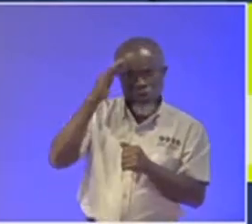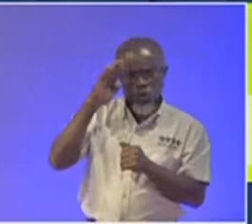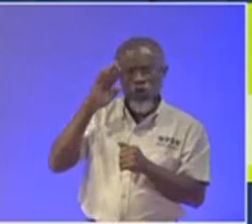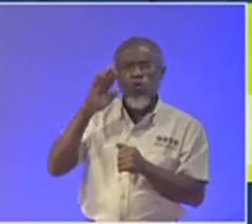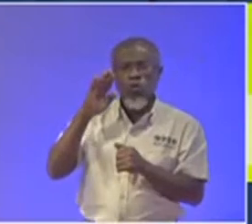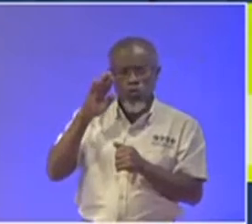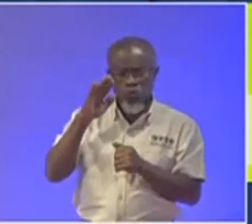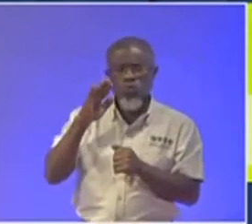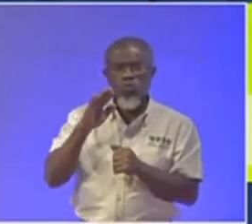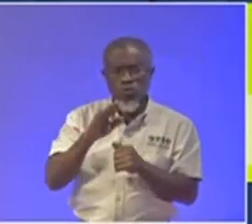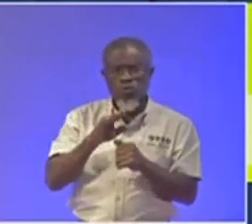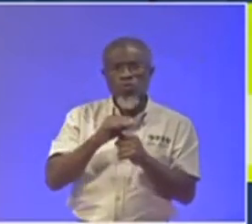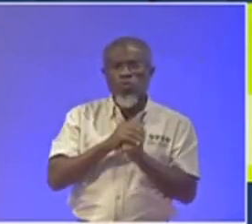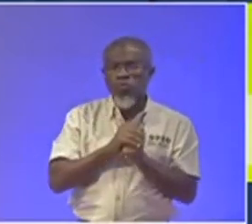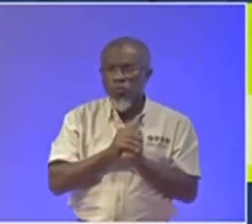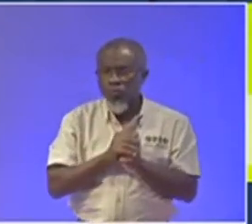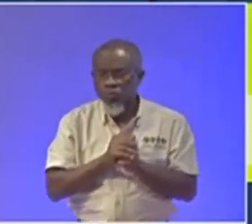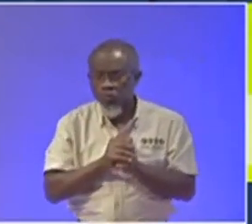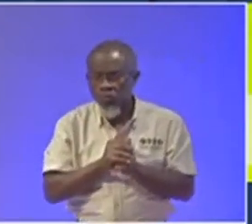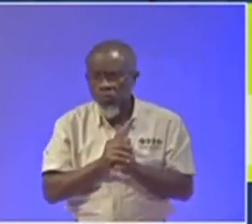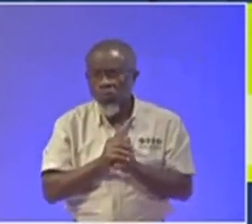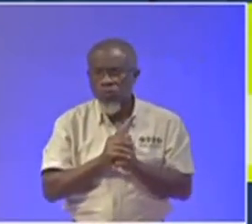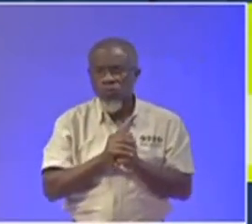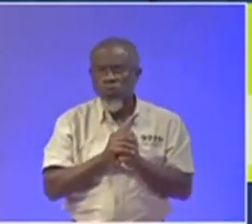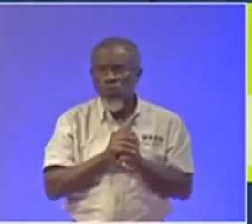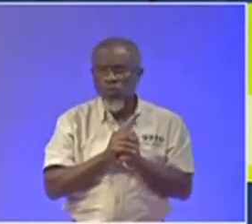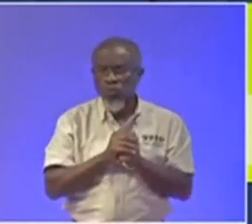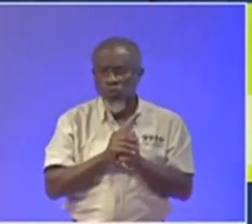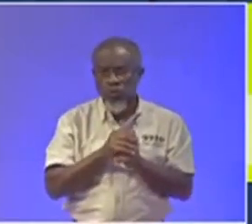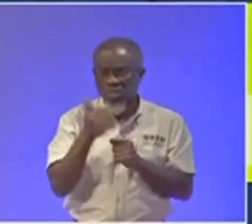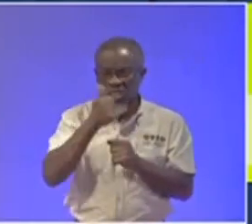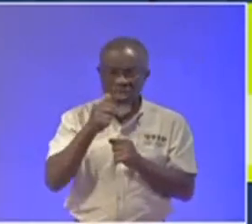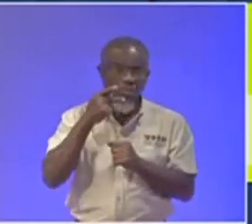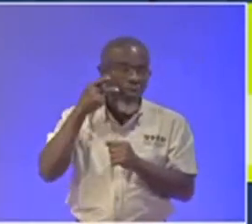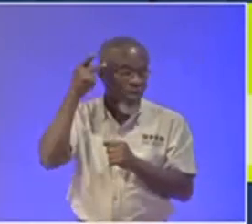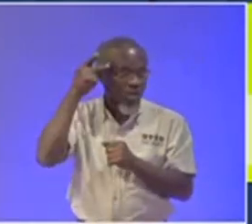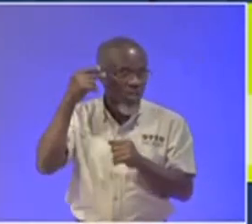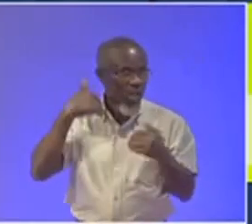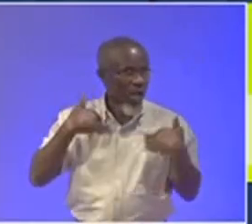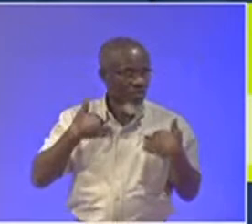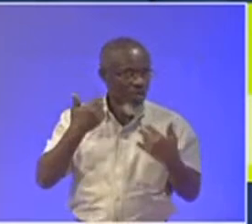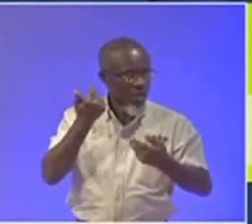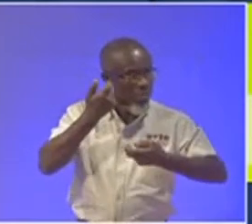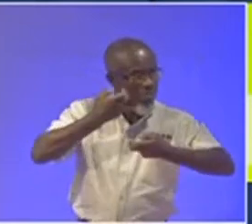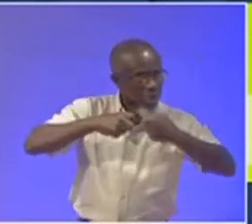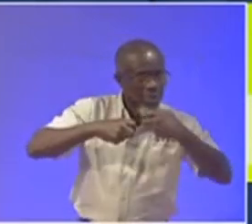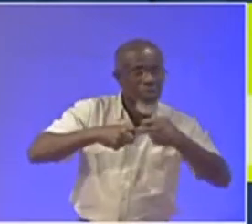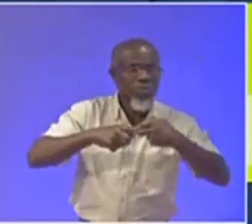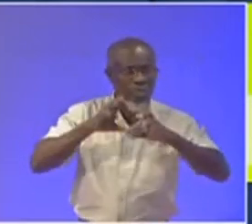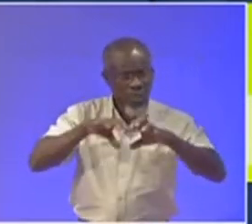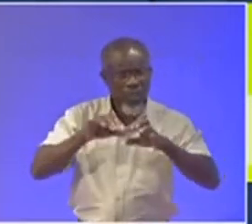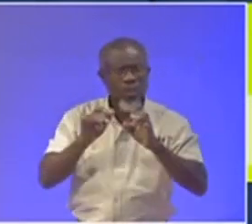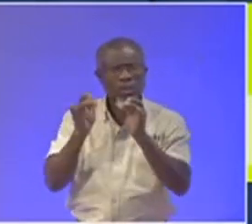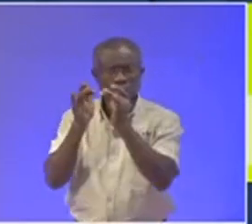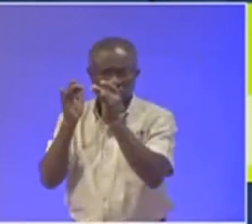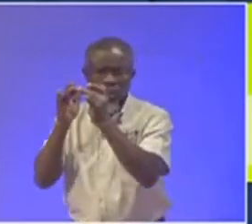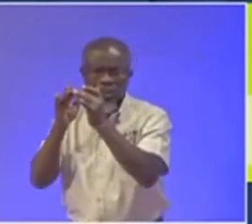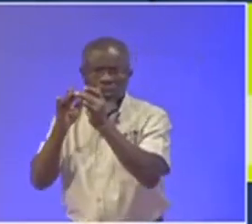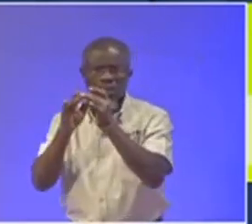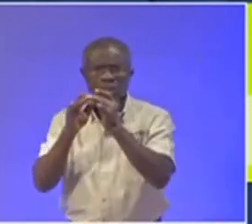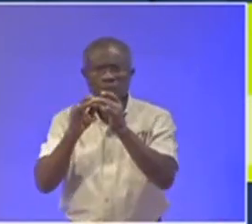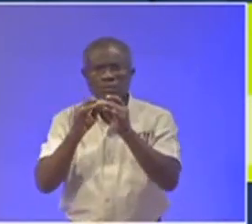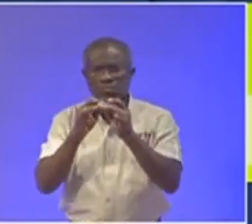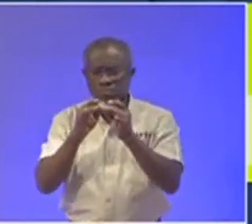PEDIC at sta.uwi.edu, and for any parent struggling, the children struggling with reading, just contact us at PEDIC